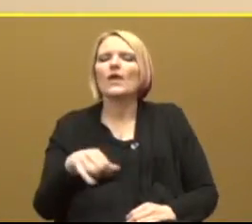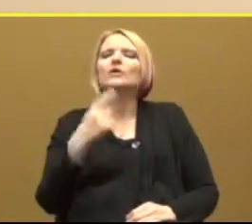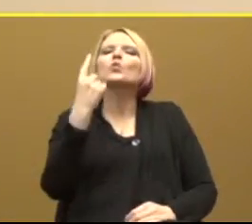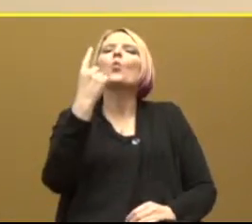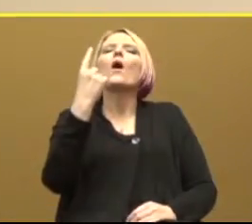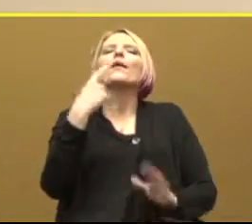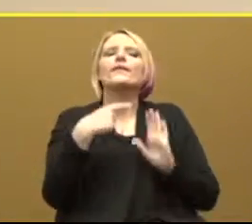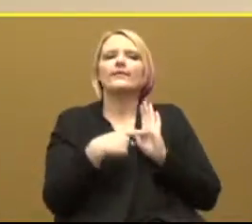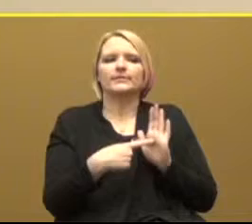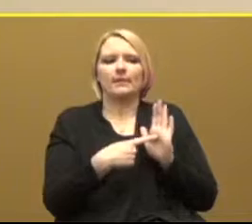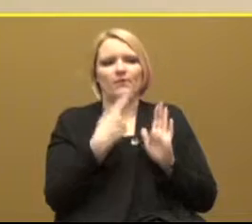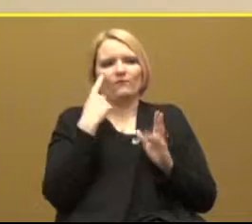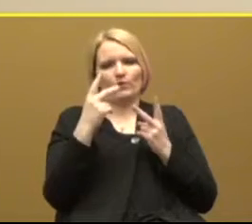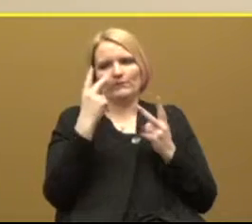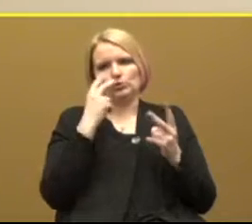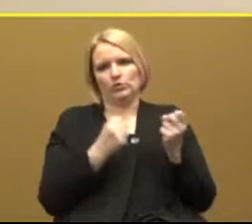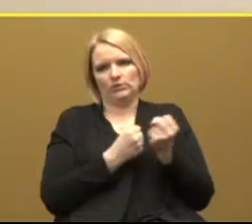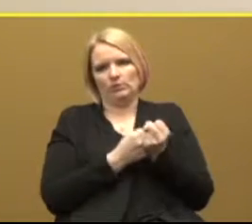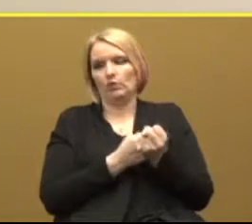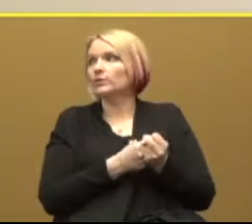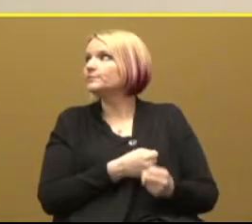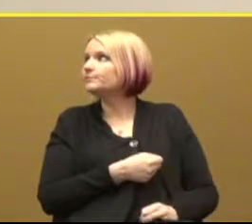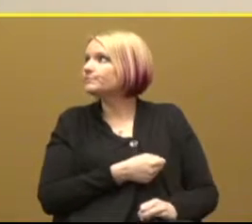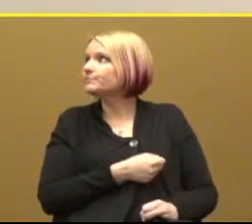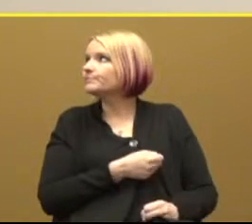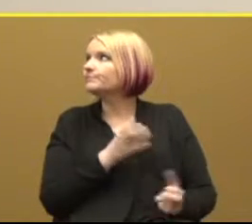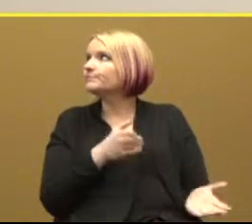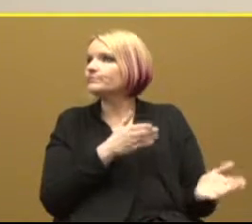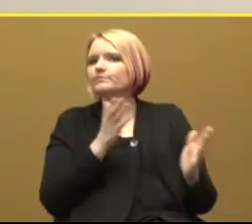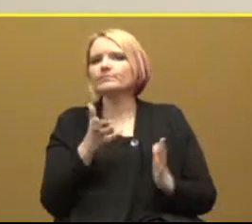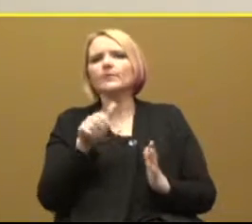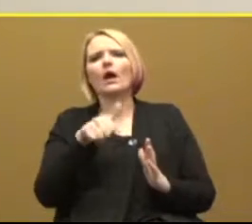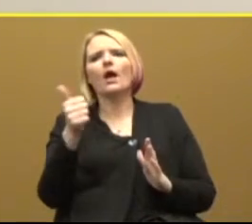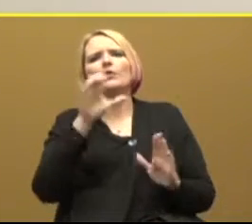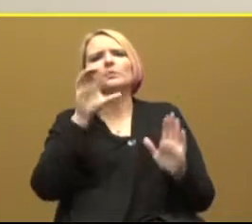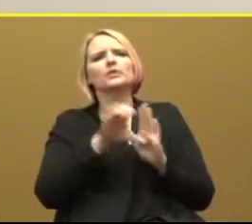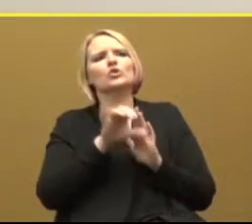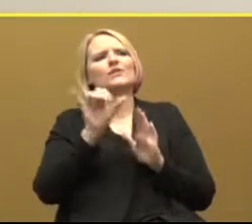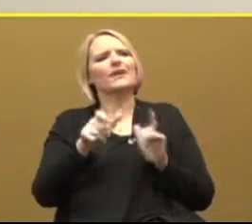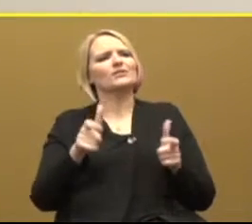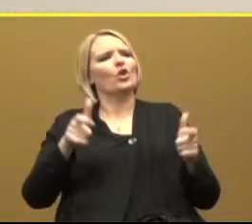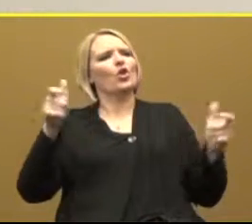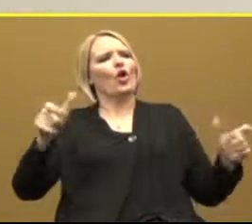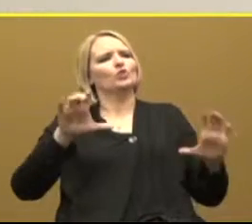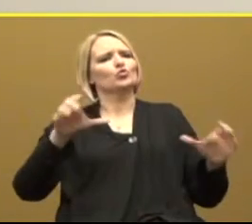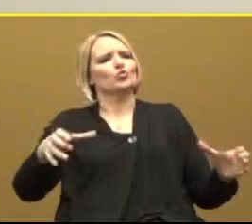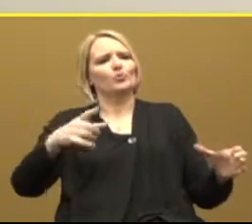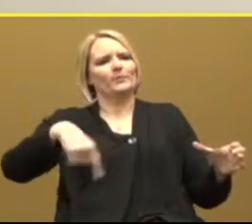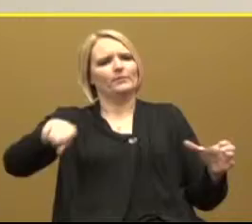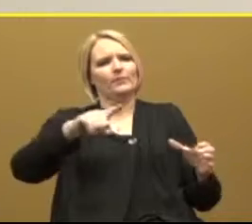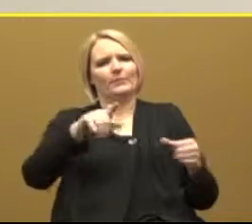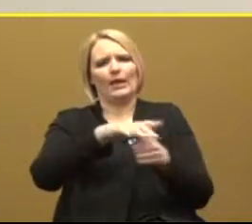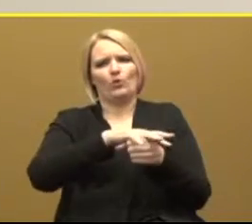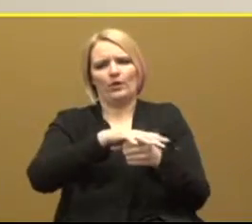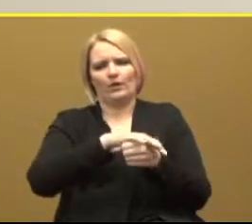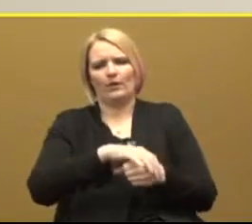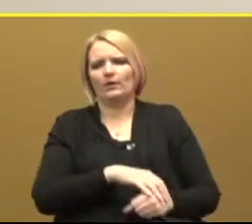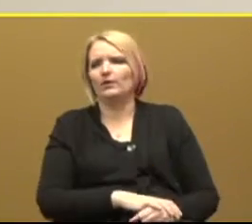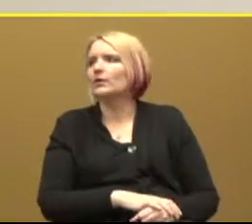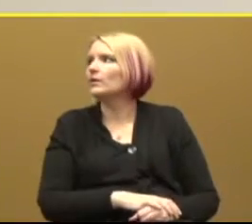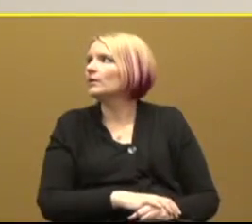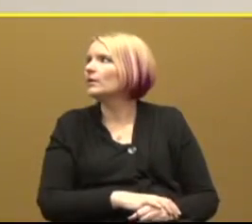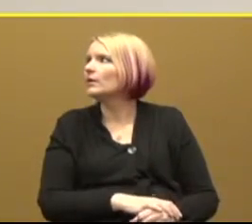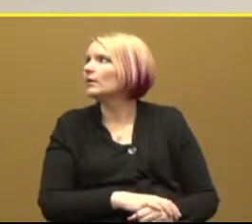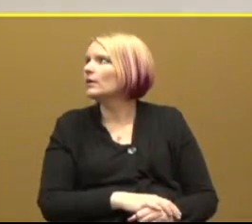one example of visual support. She showed you this picture. This is the large group area